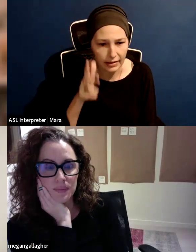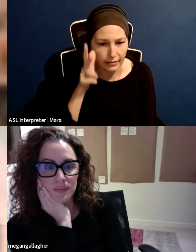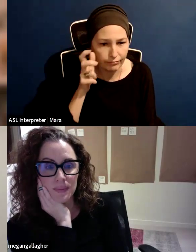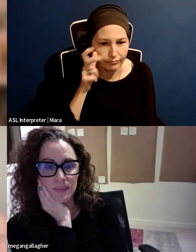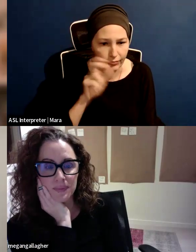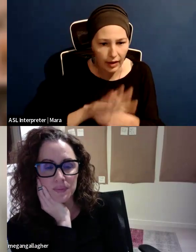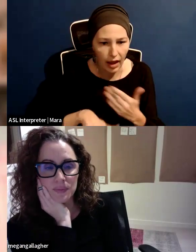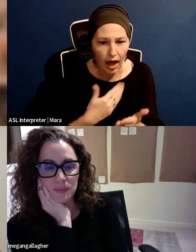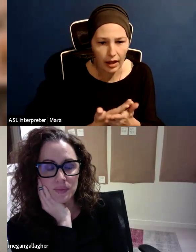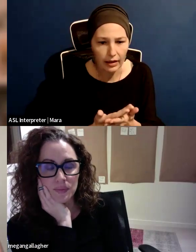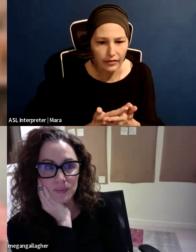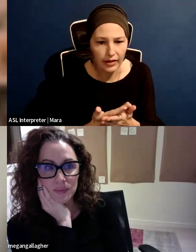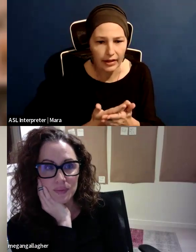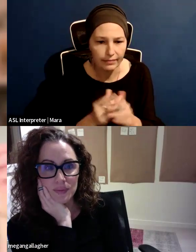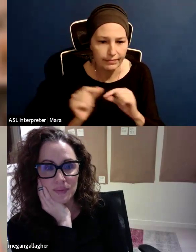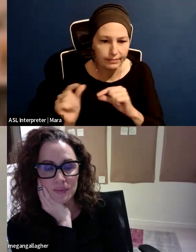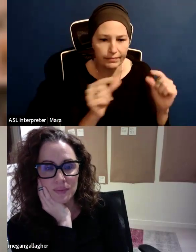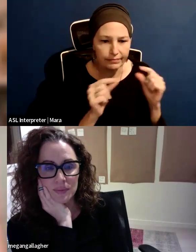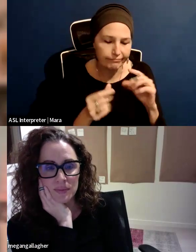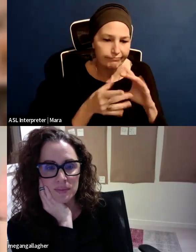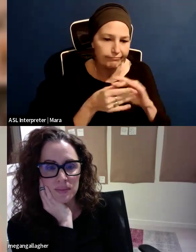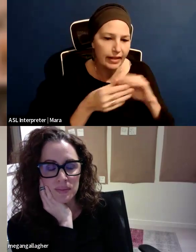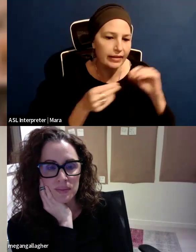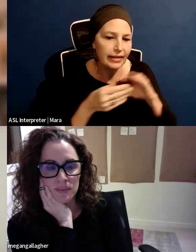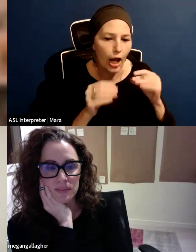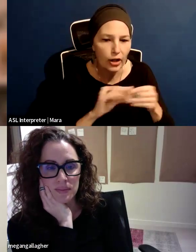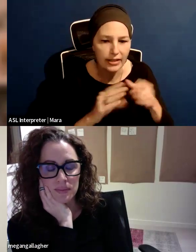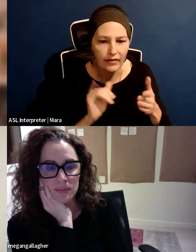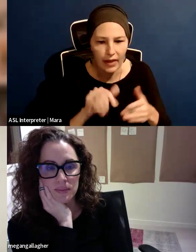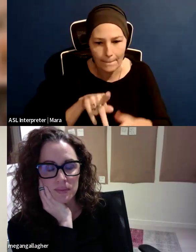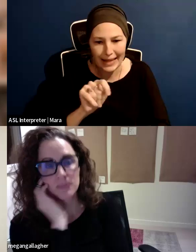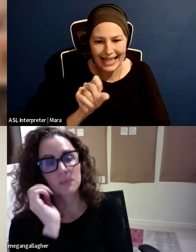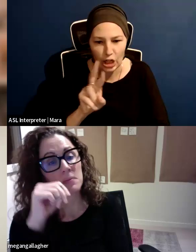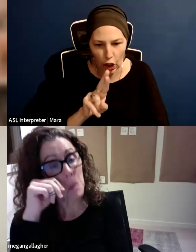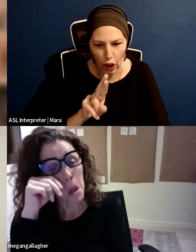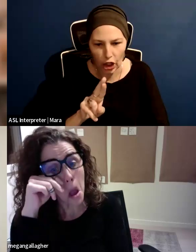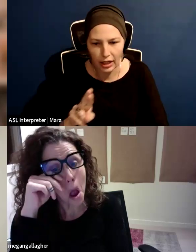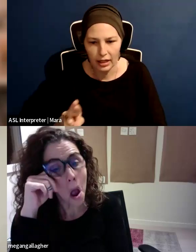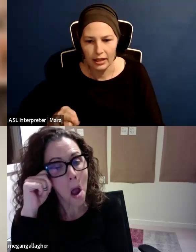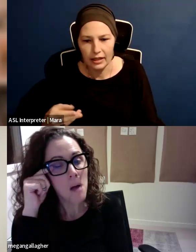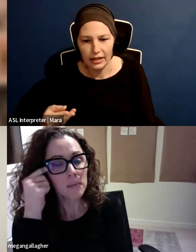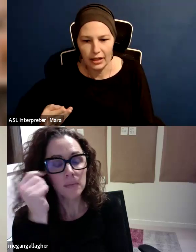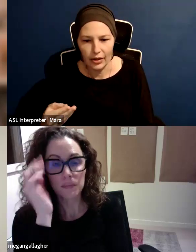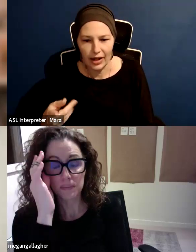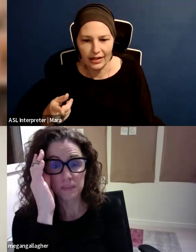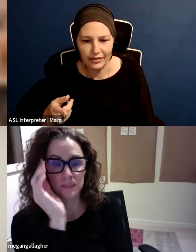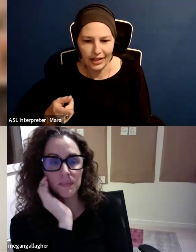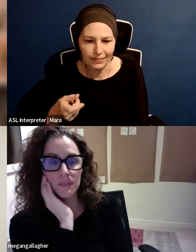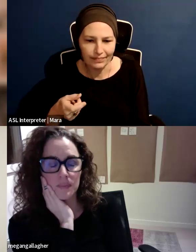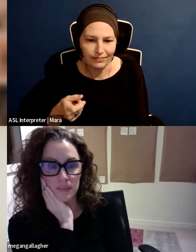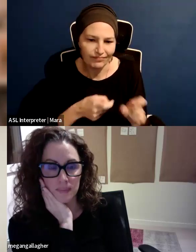feeds Brian is this kind of that more dominant narrative of like, you need to overcome your disability.